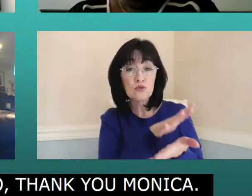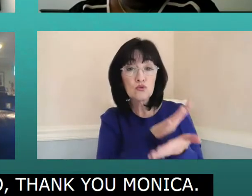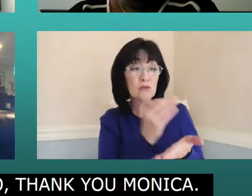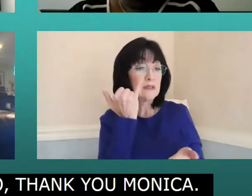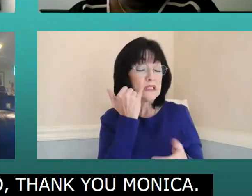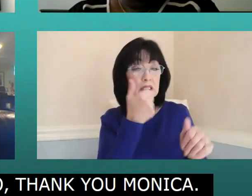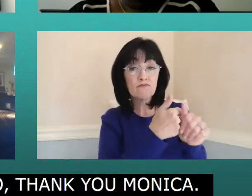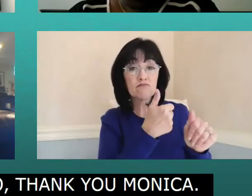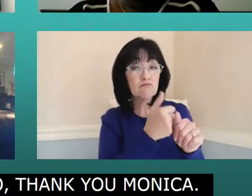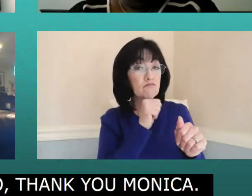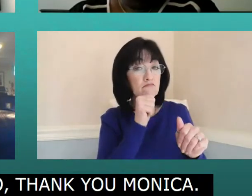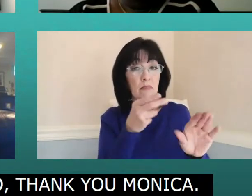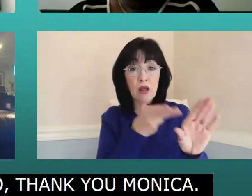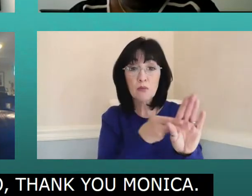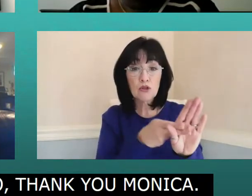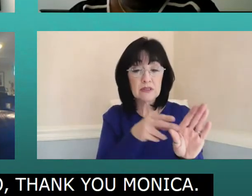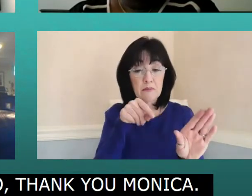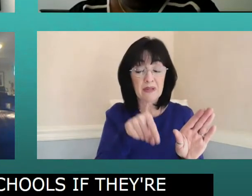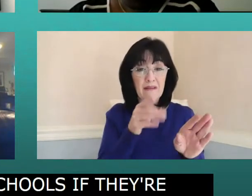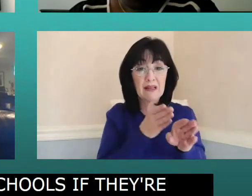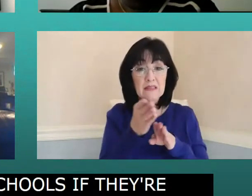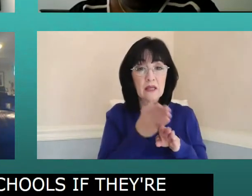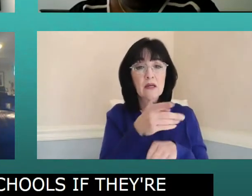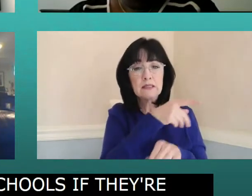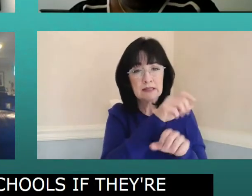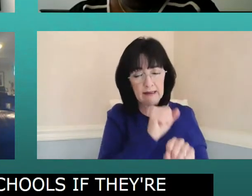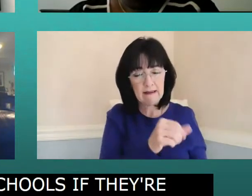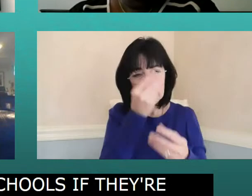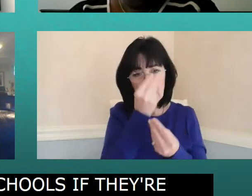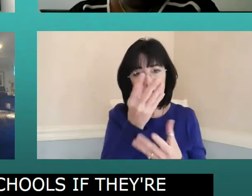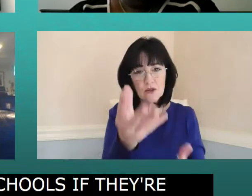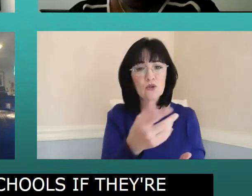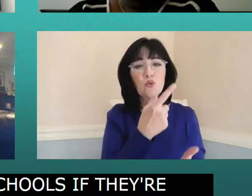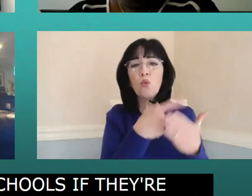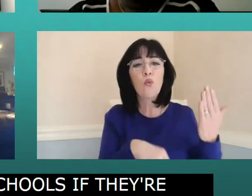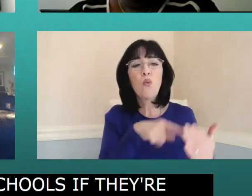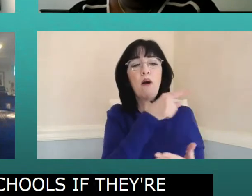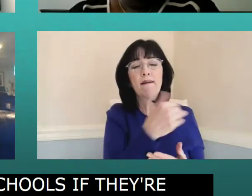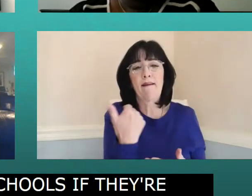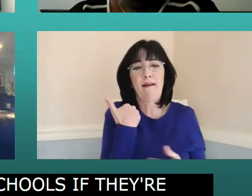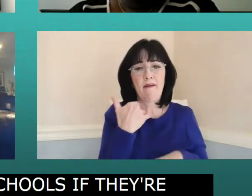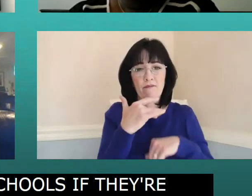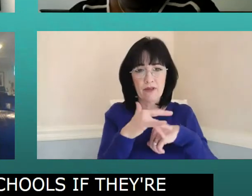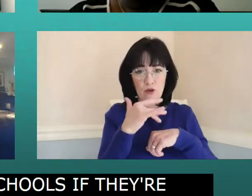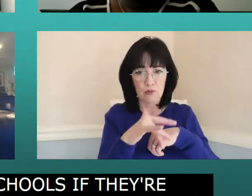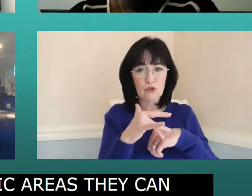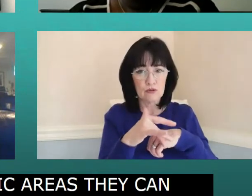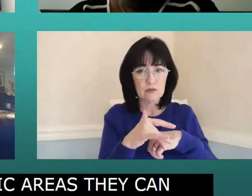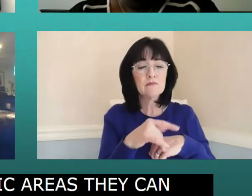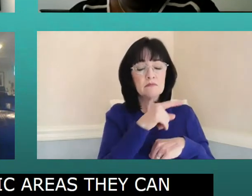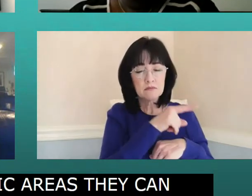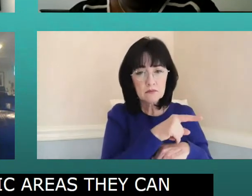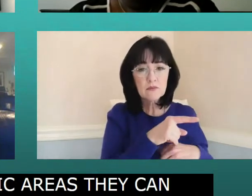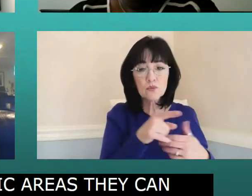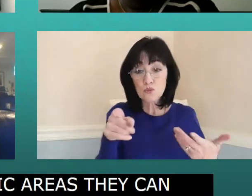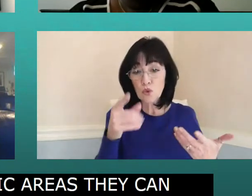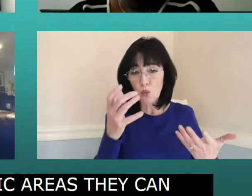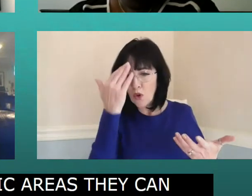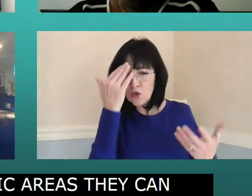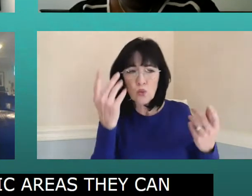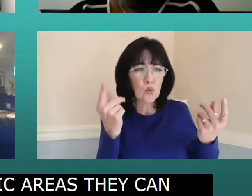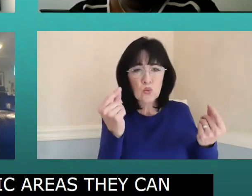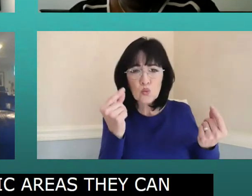these specific areas, they can also share with you what they are doing so that they can share what resources are available to you.